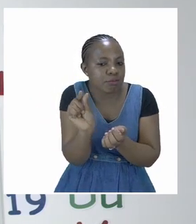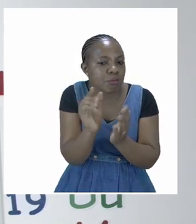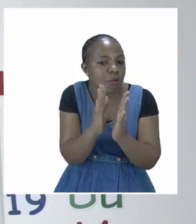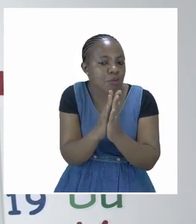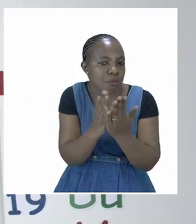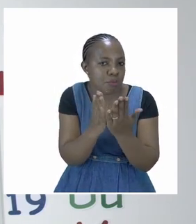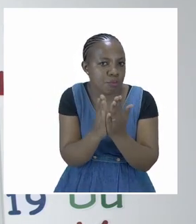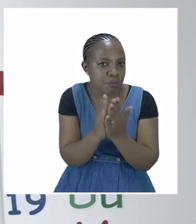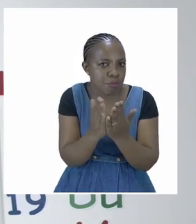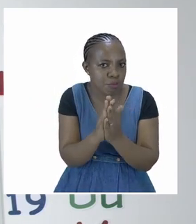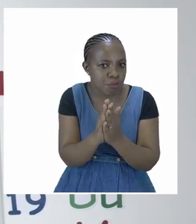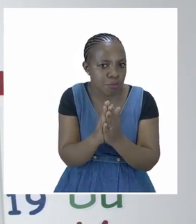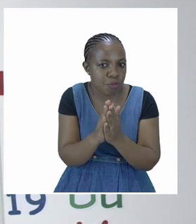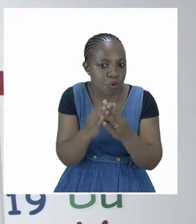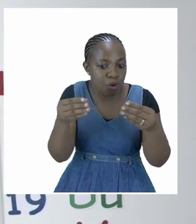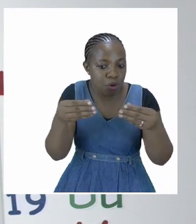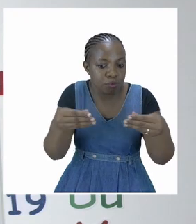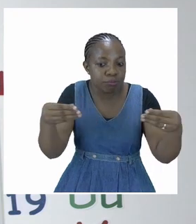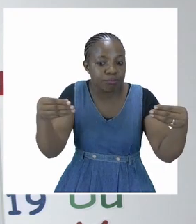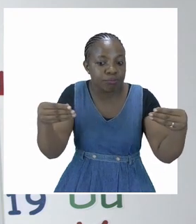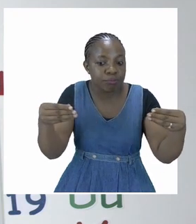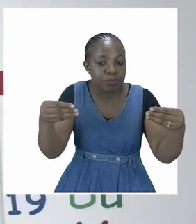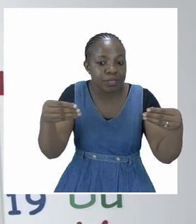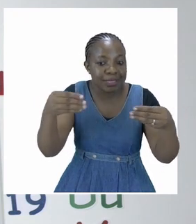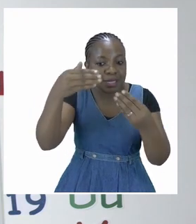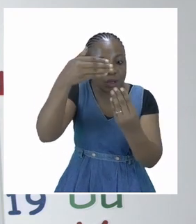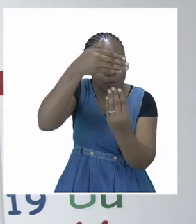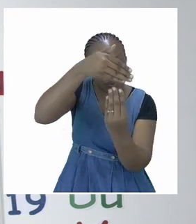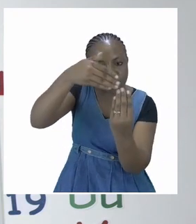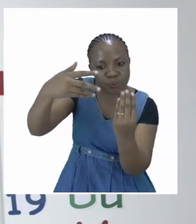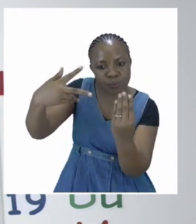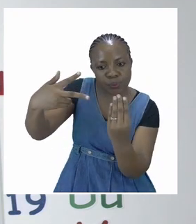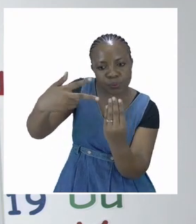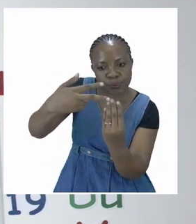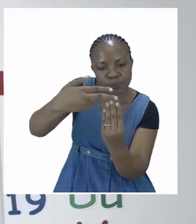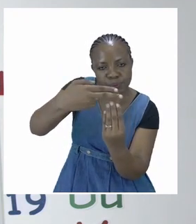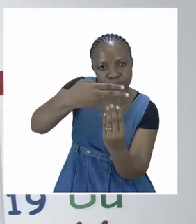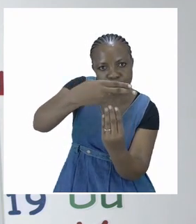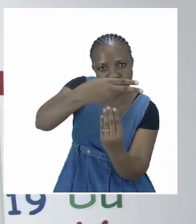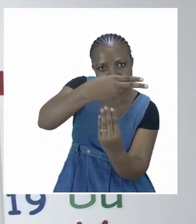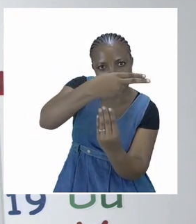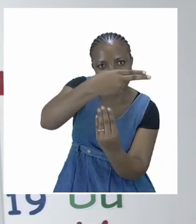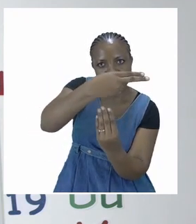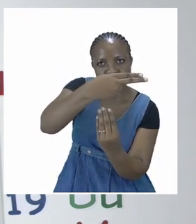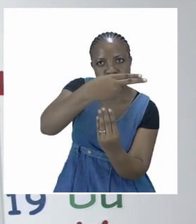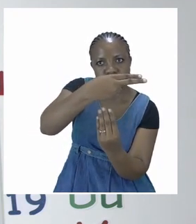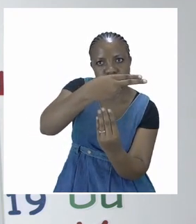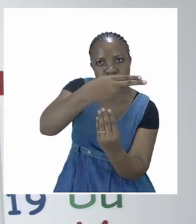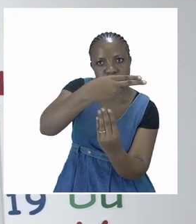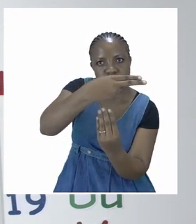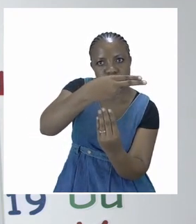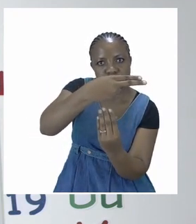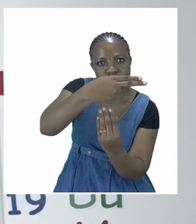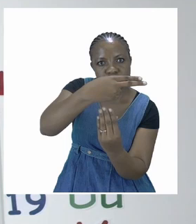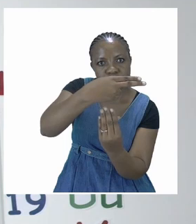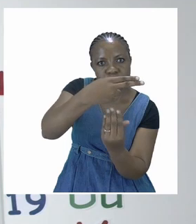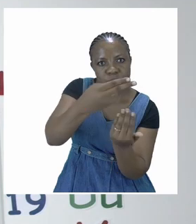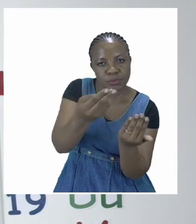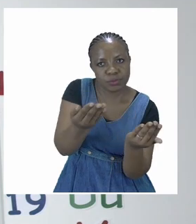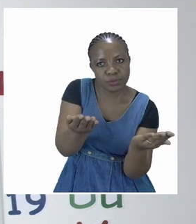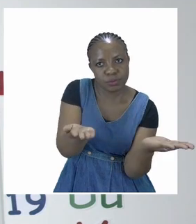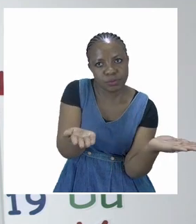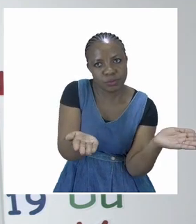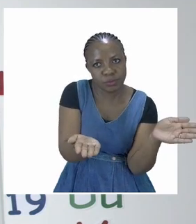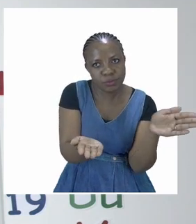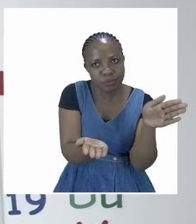booklet. Please cut the top of the lesson booklet with a pair of scissors and fold